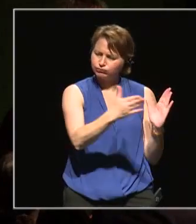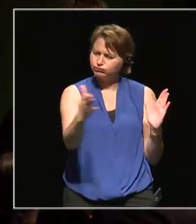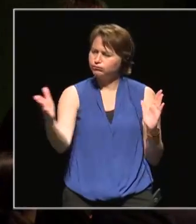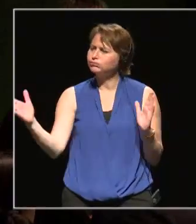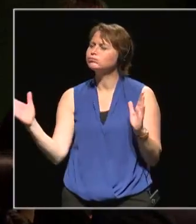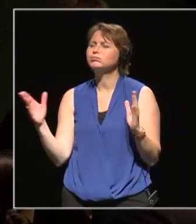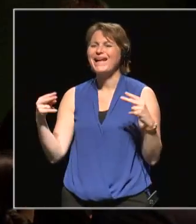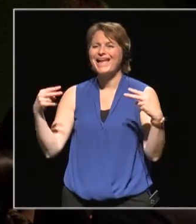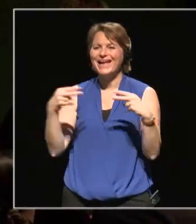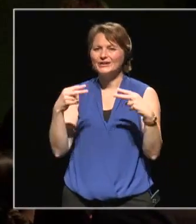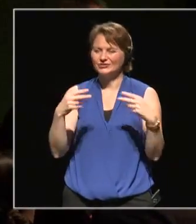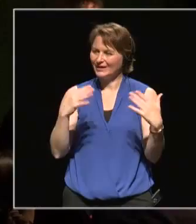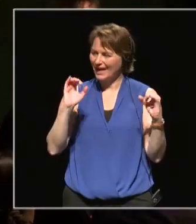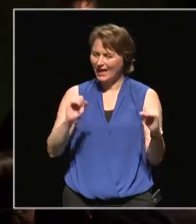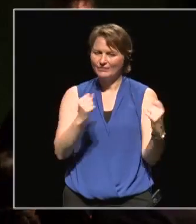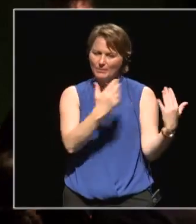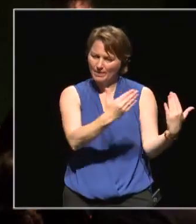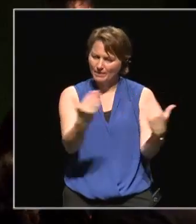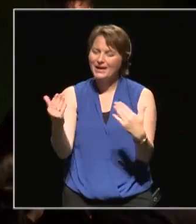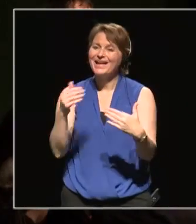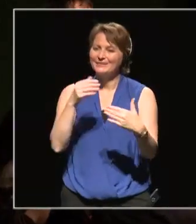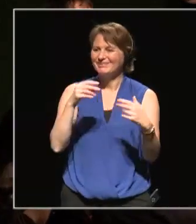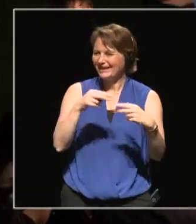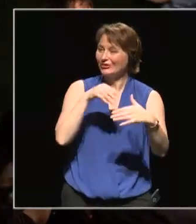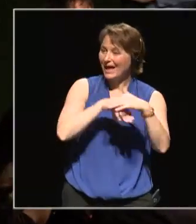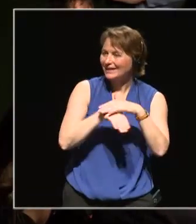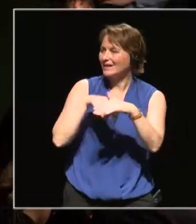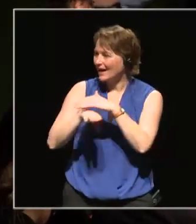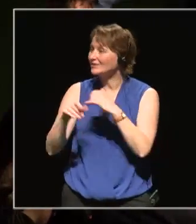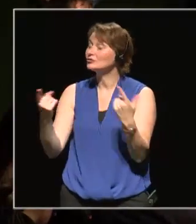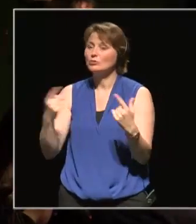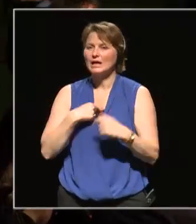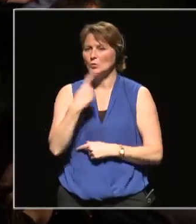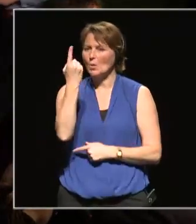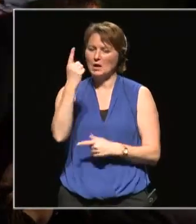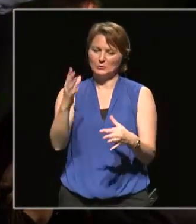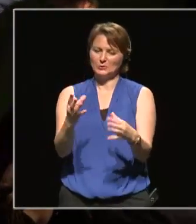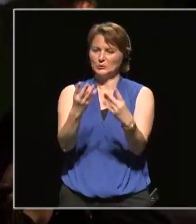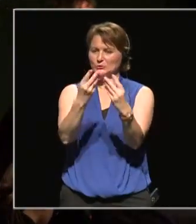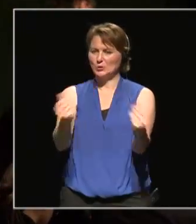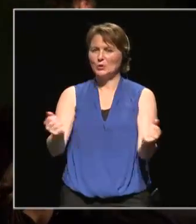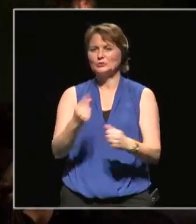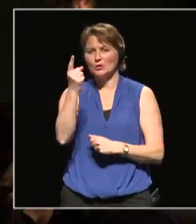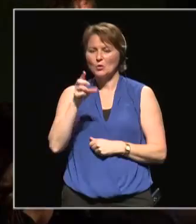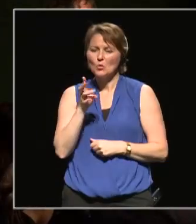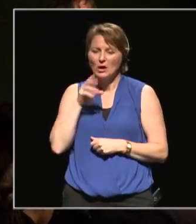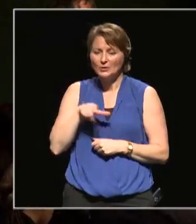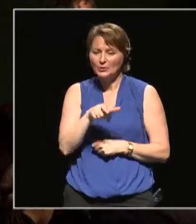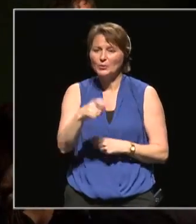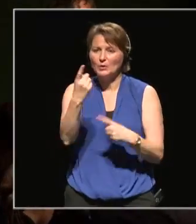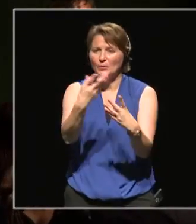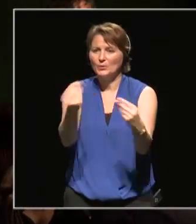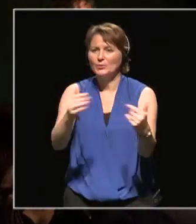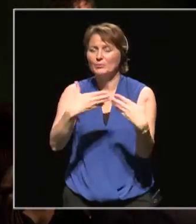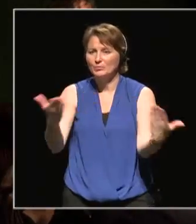which are climate change and energy access. And decentralized solutions such as the run-of-the-river micro-hydro plants are something that climate